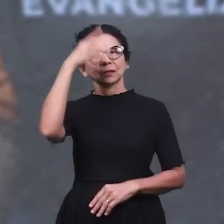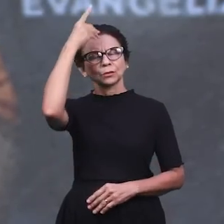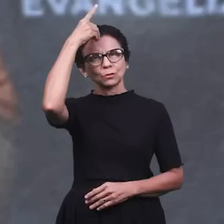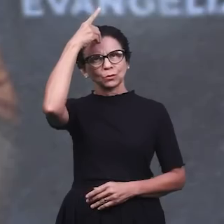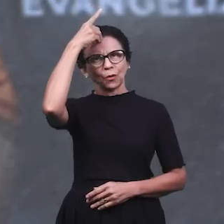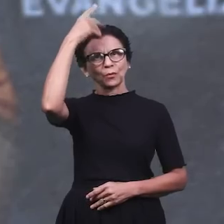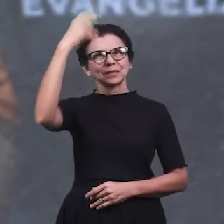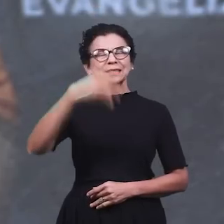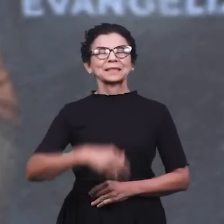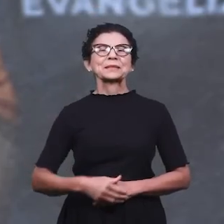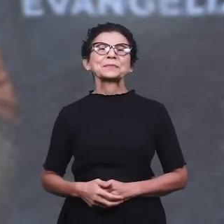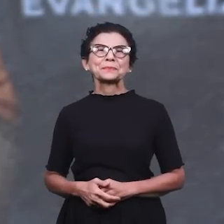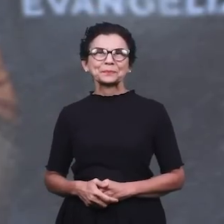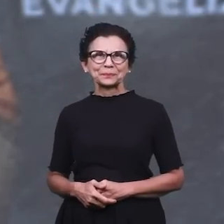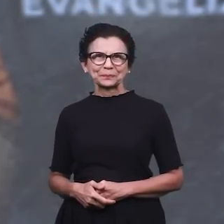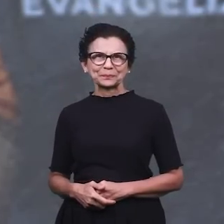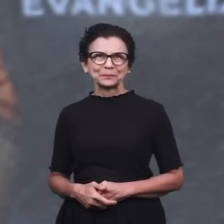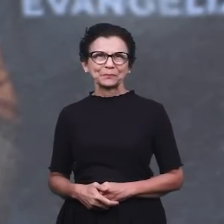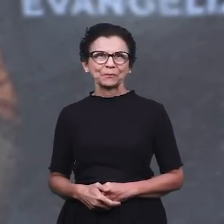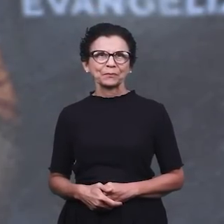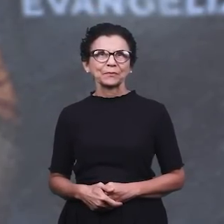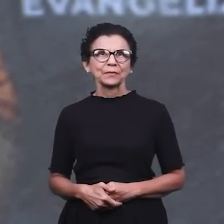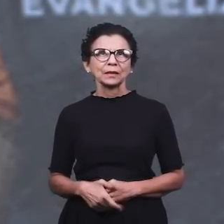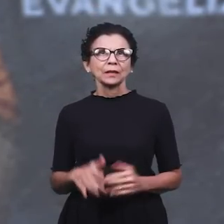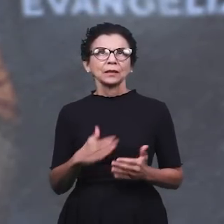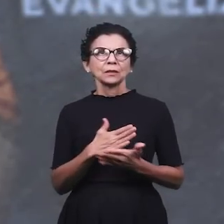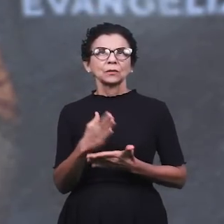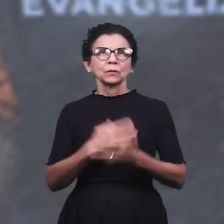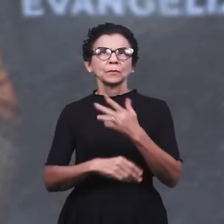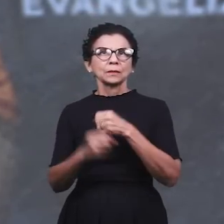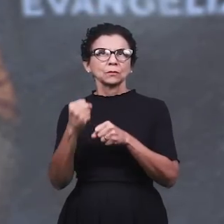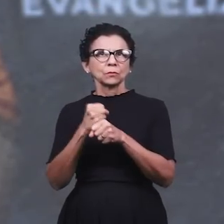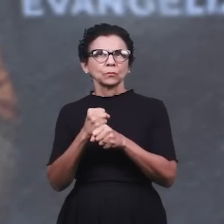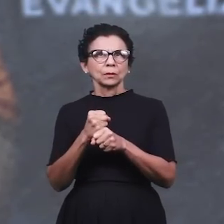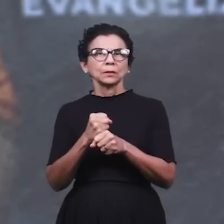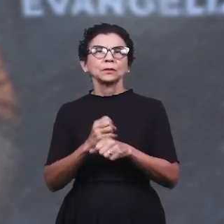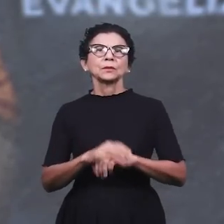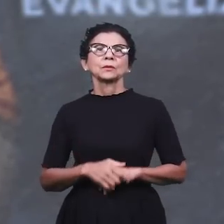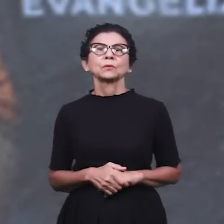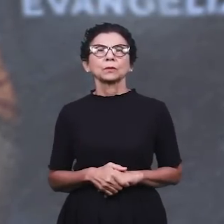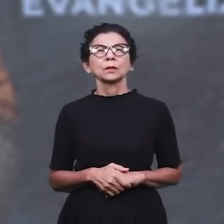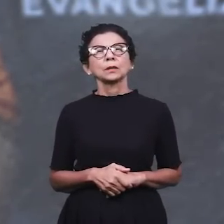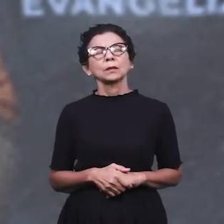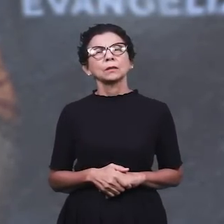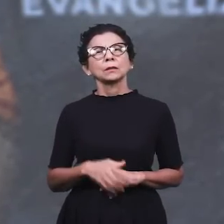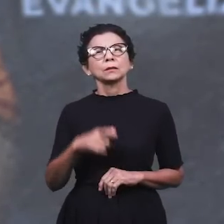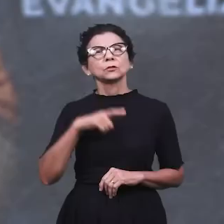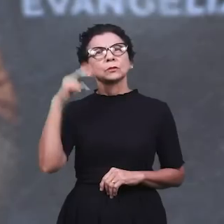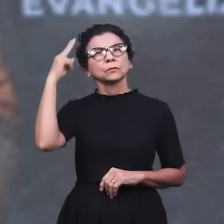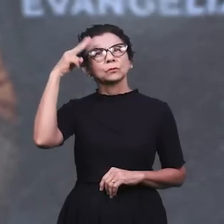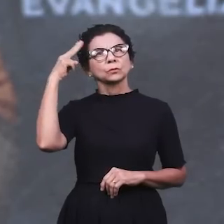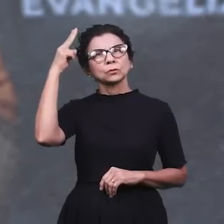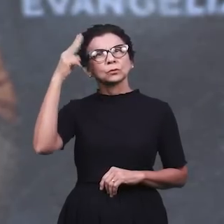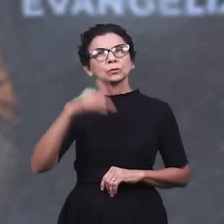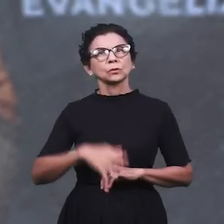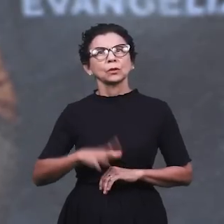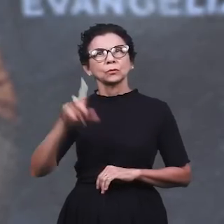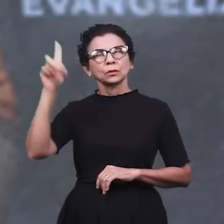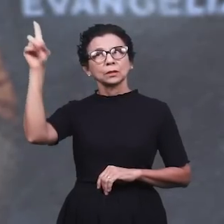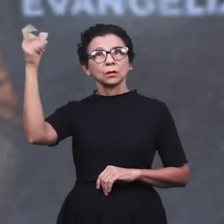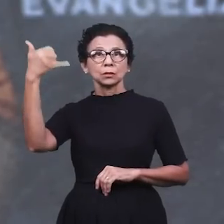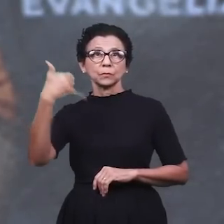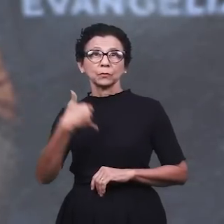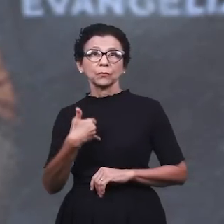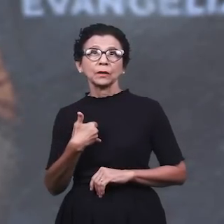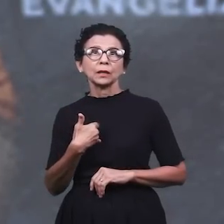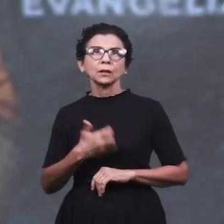experience related to spiritual gifts. So in the beginning of the year, I had a dream